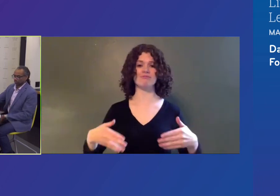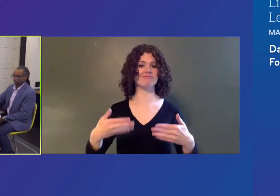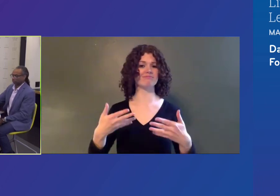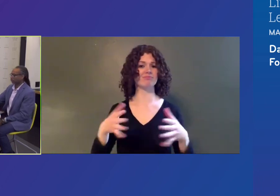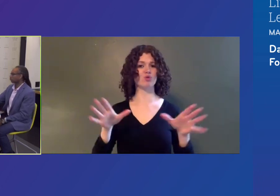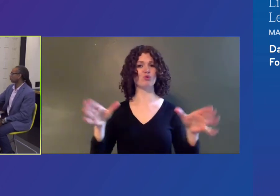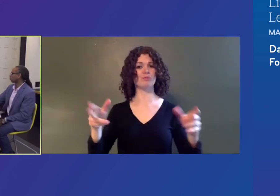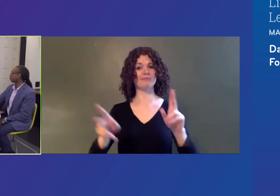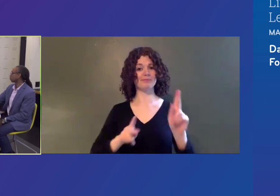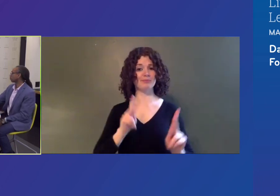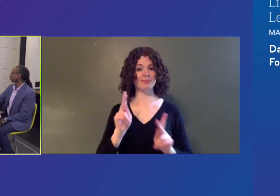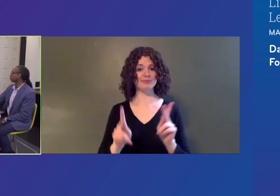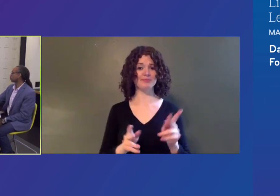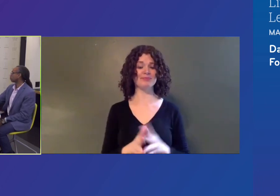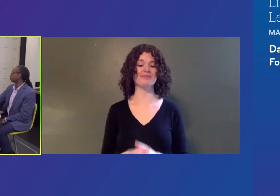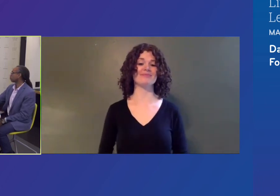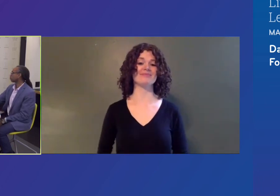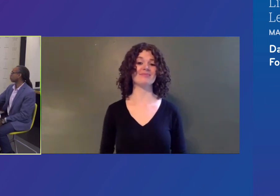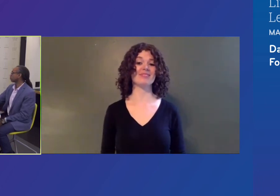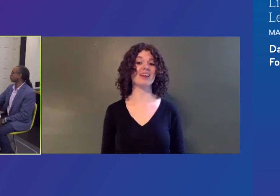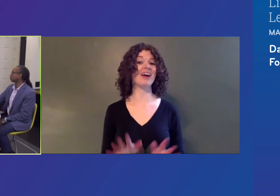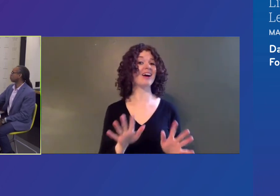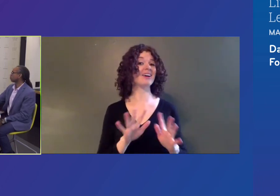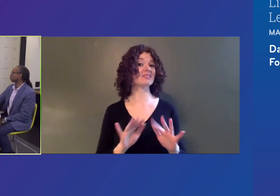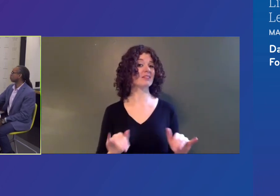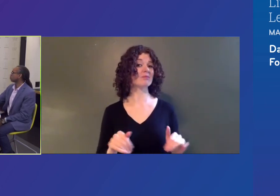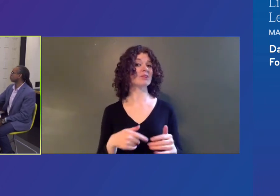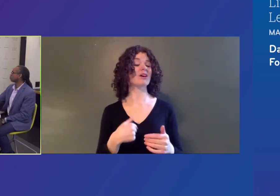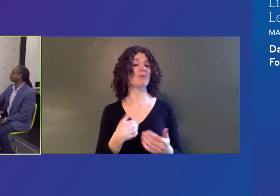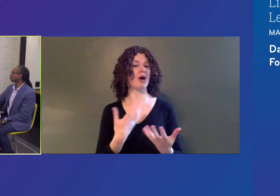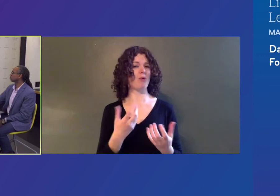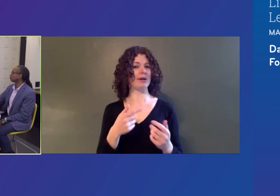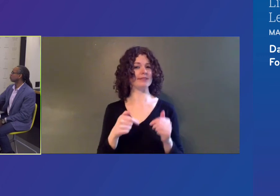population of people. But I also want to go back, knowing your history.